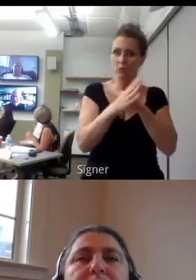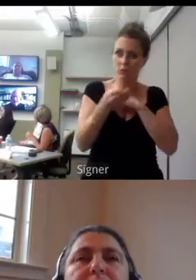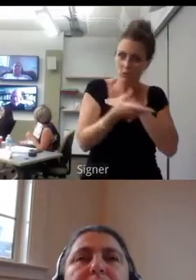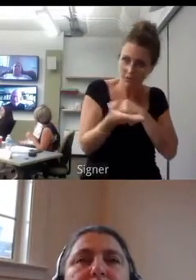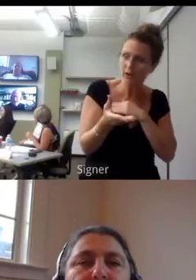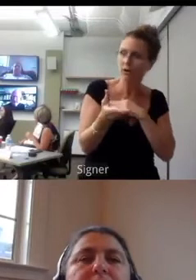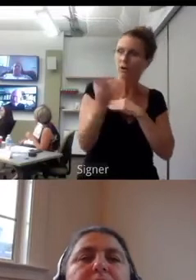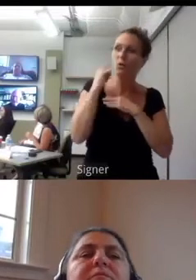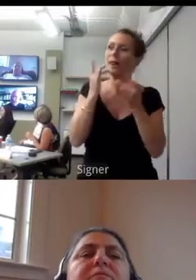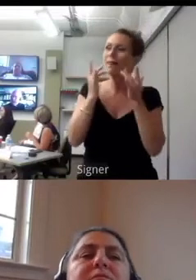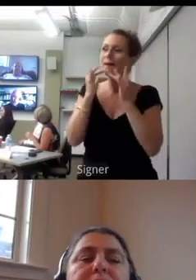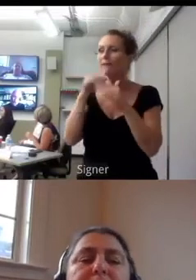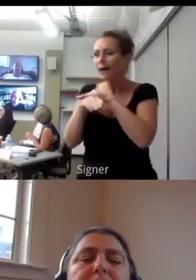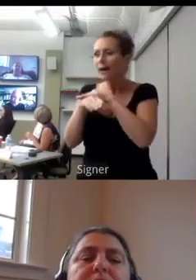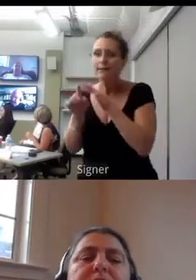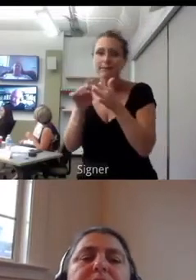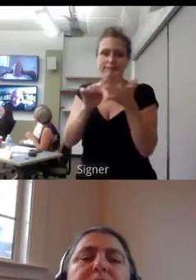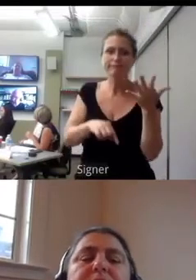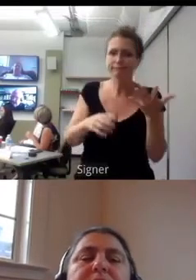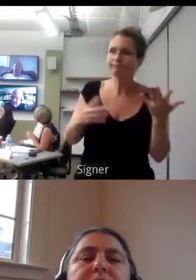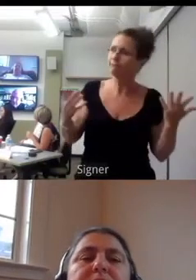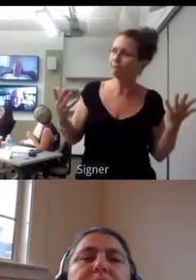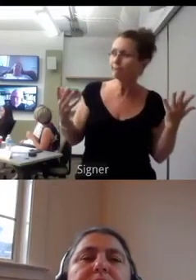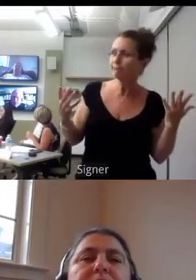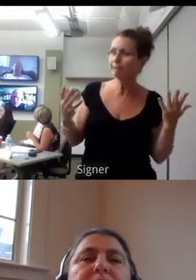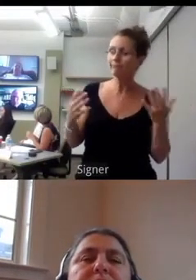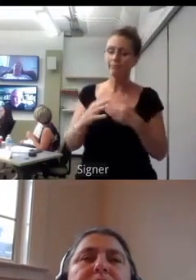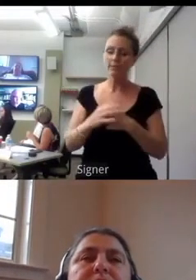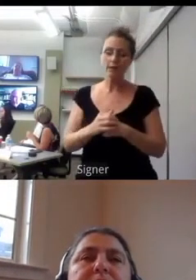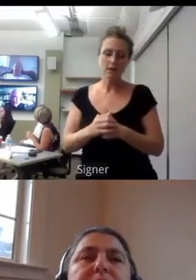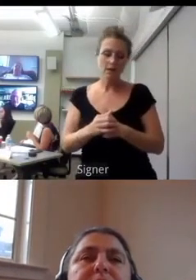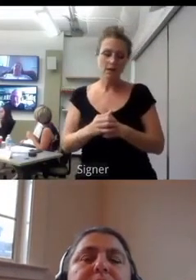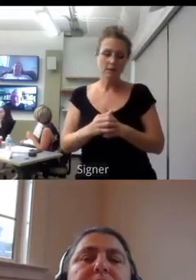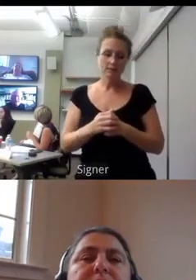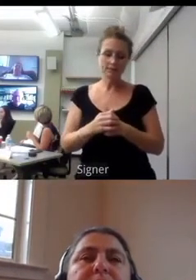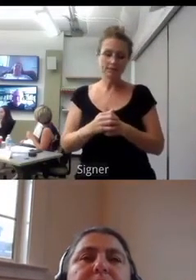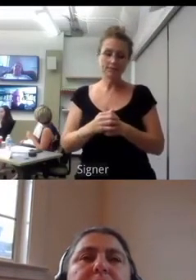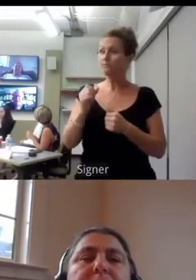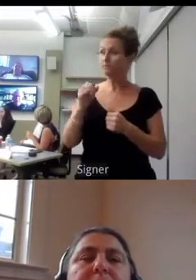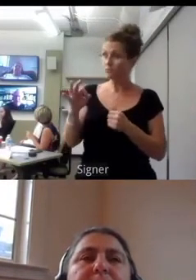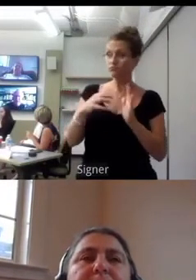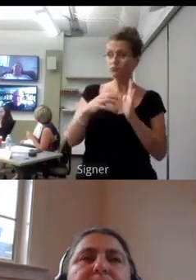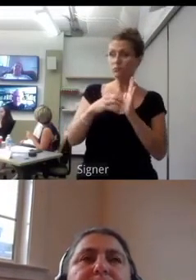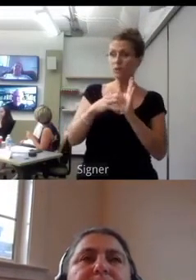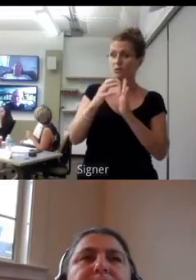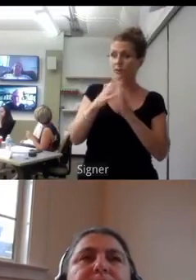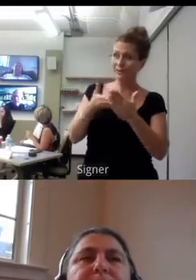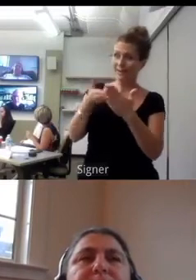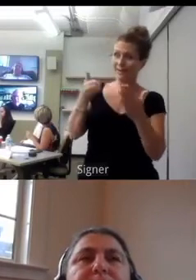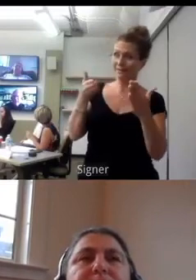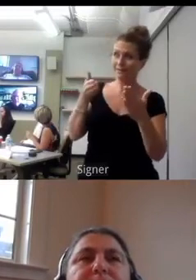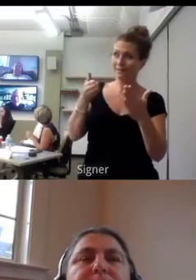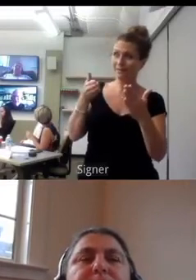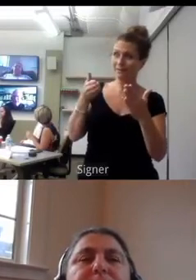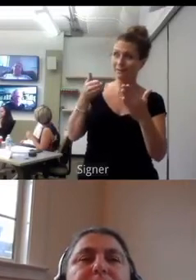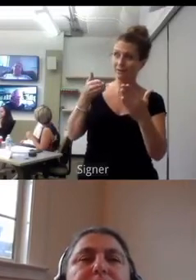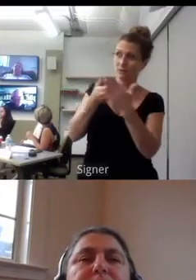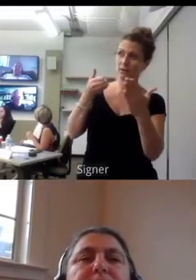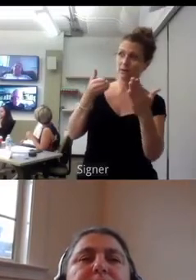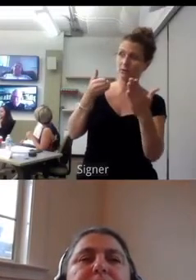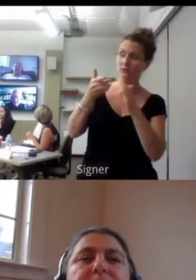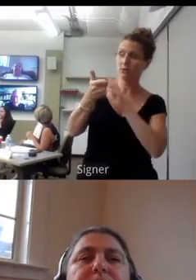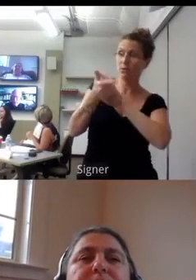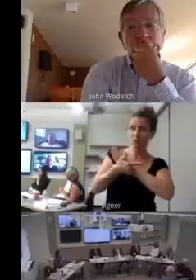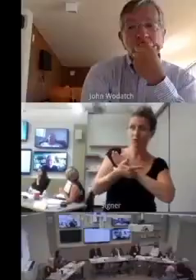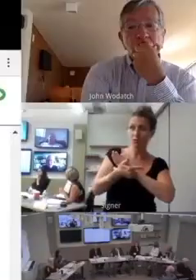So if you're crafting an anti-discrimination statute, then you might want to be very,